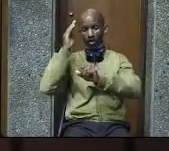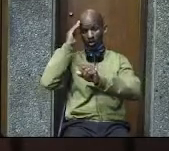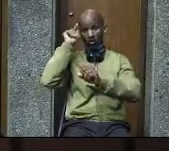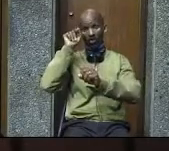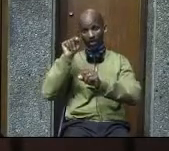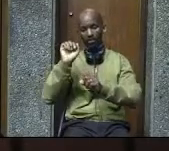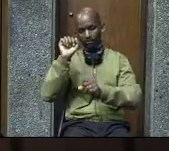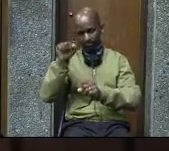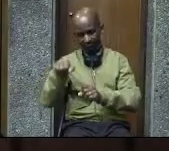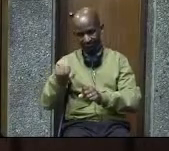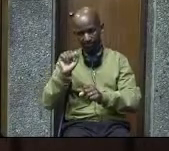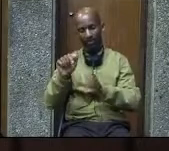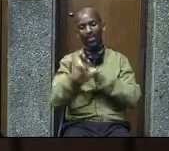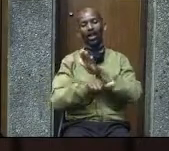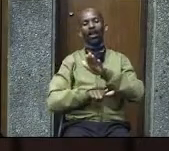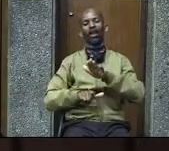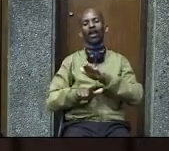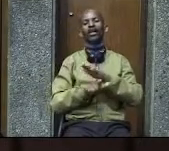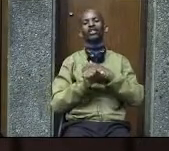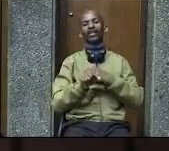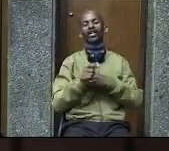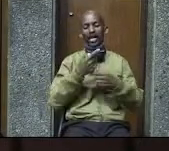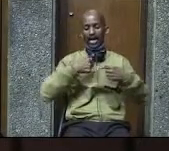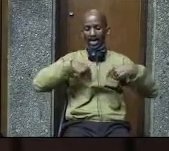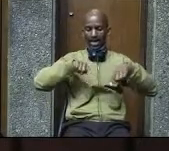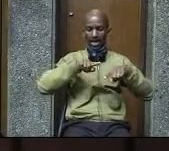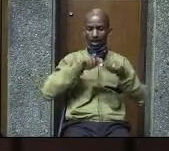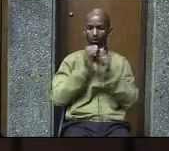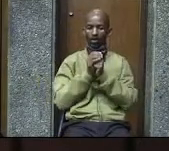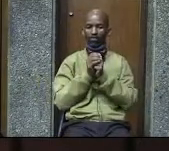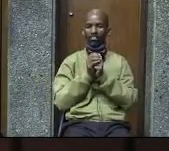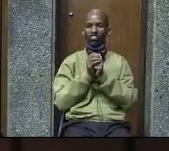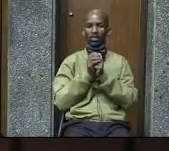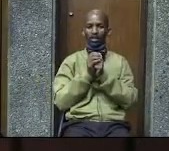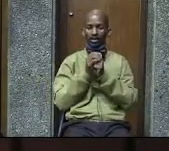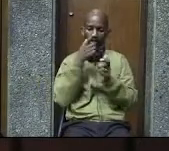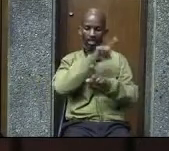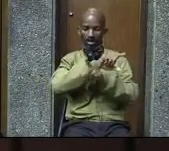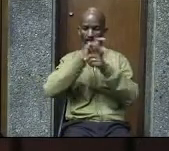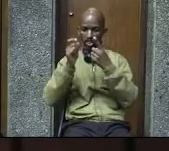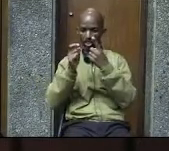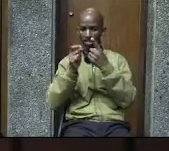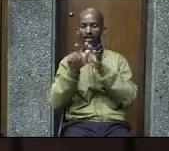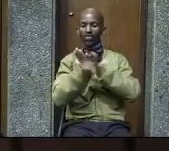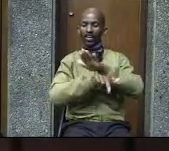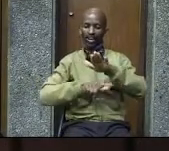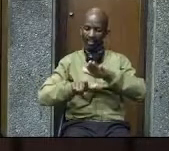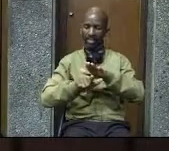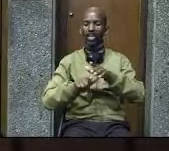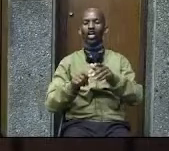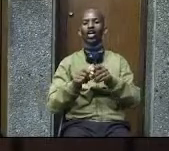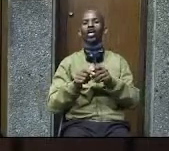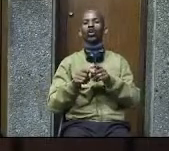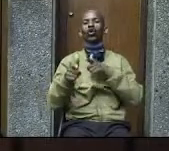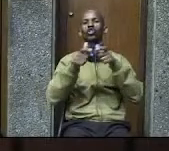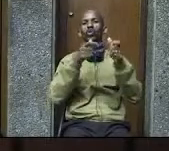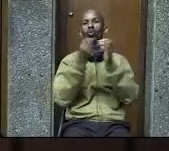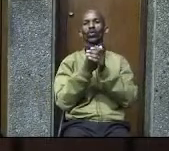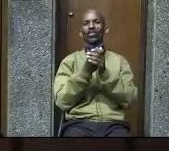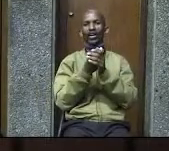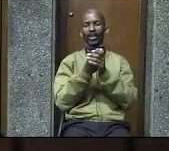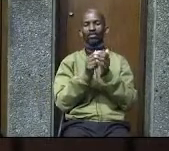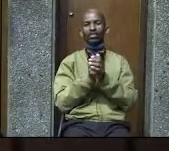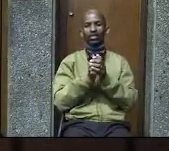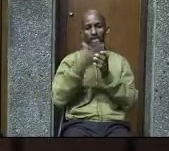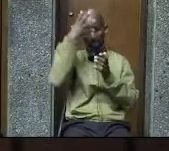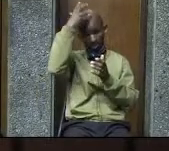that land ka setho sa rona lefatshe le controller ke magoshi so we'll